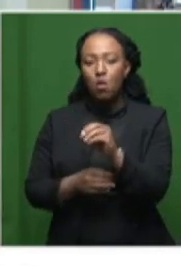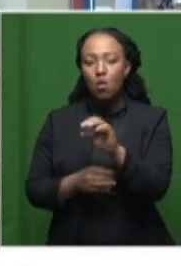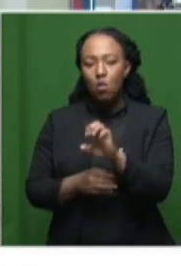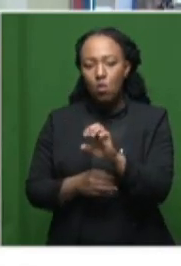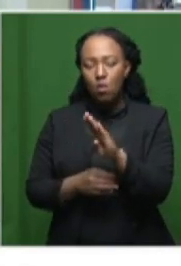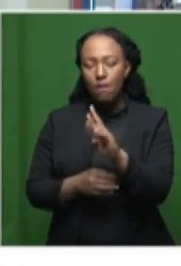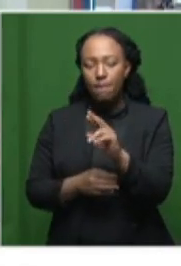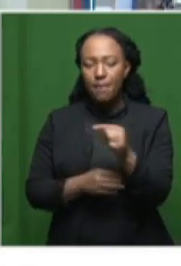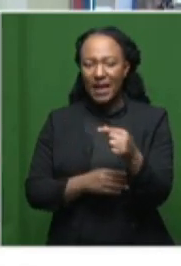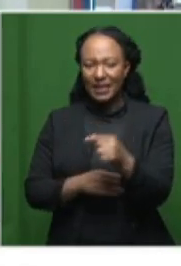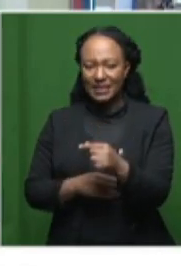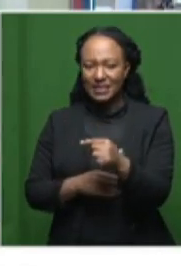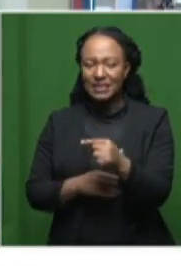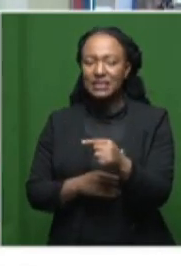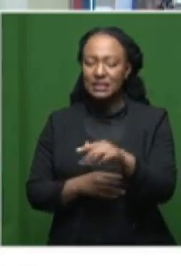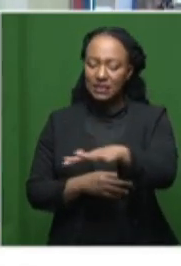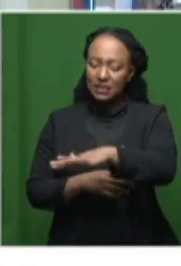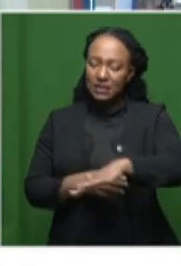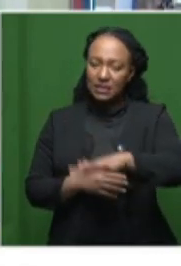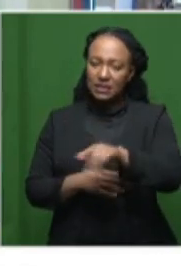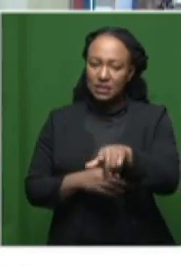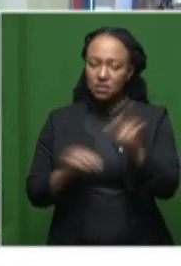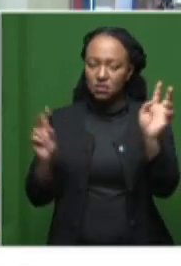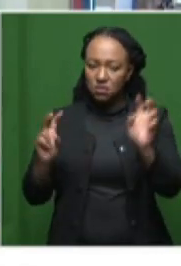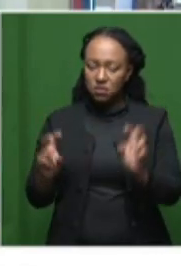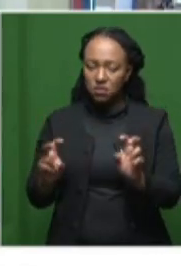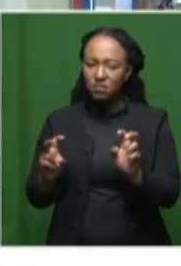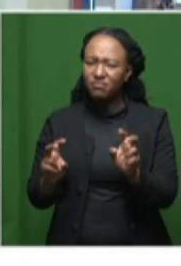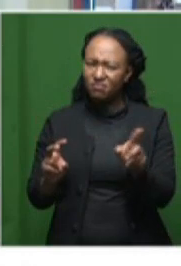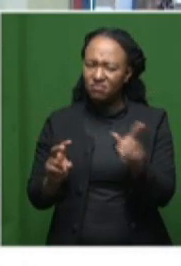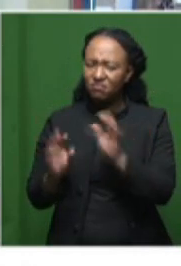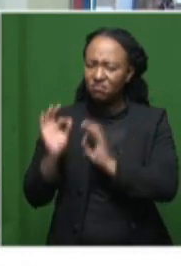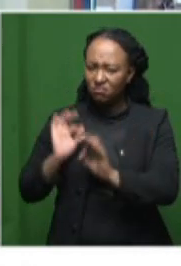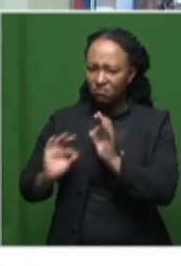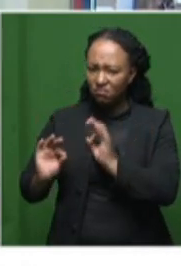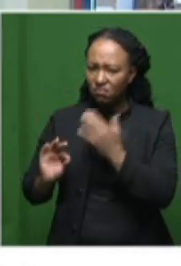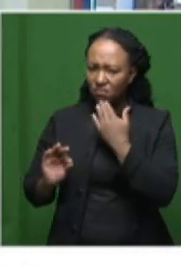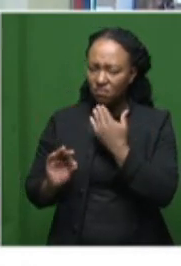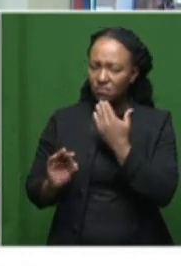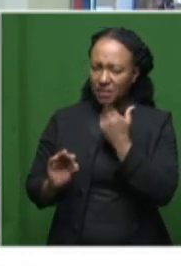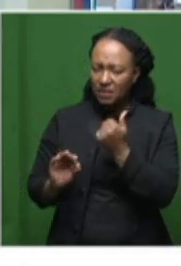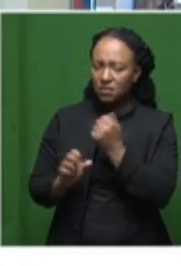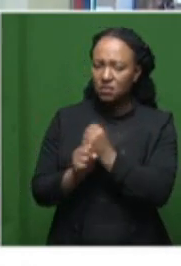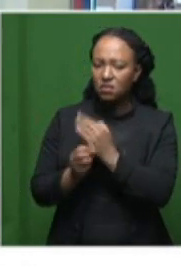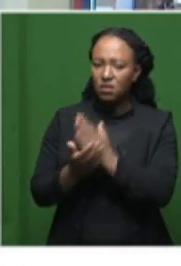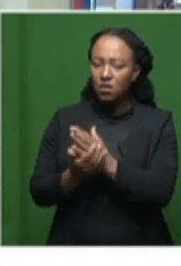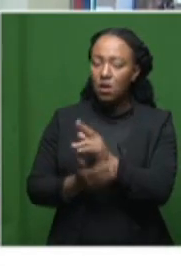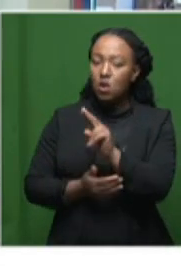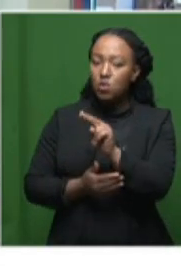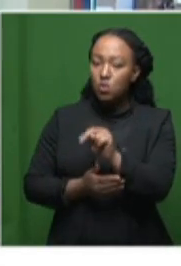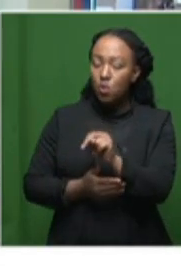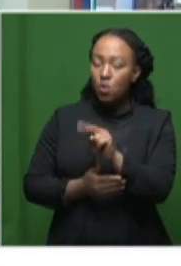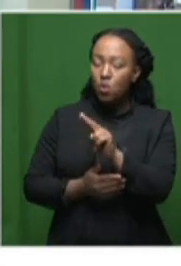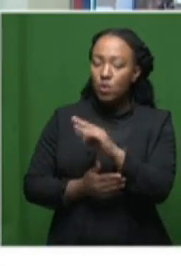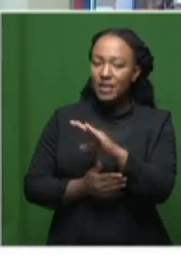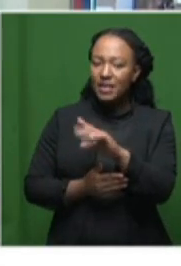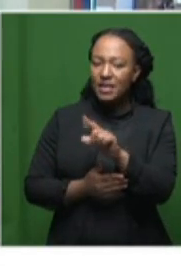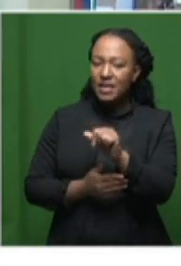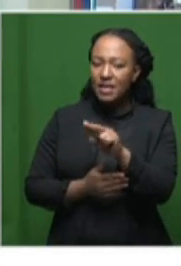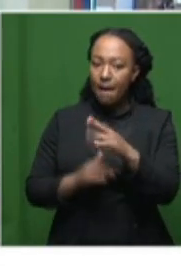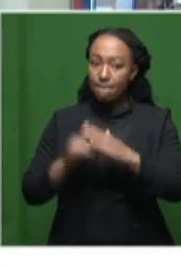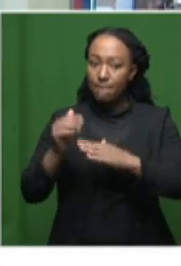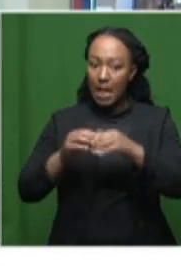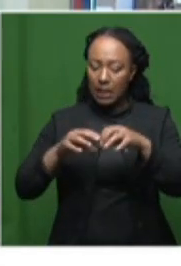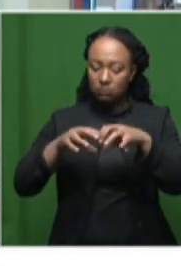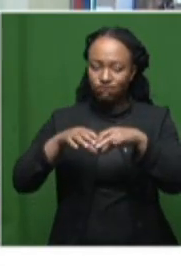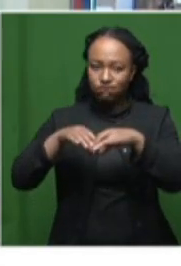about that, just in terms of reassuring the South African public that nuclear expansion will not in any way be